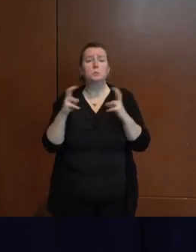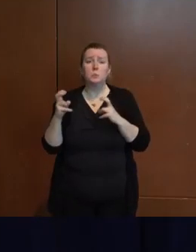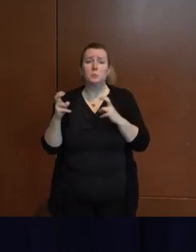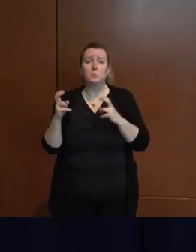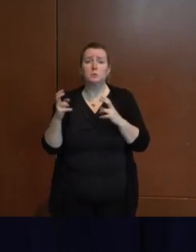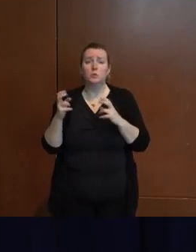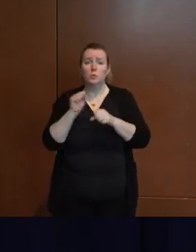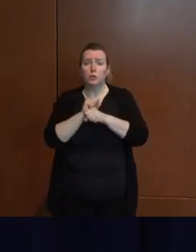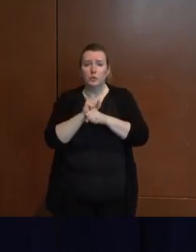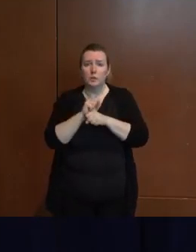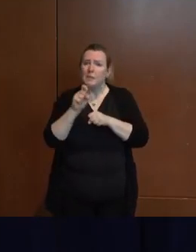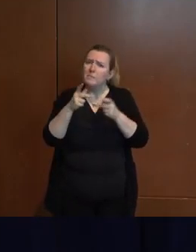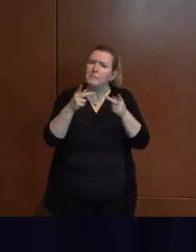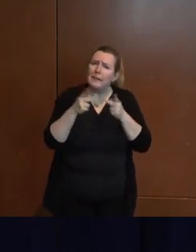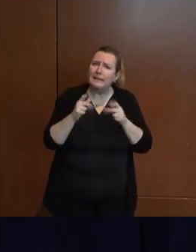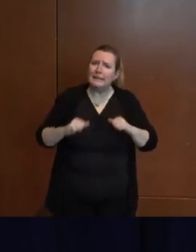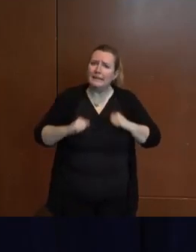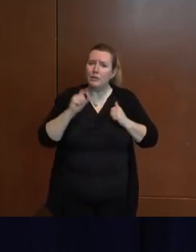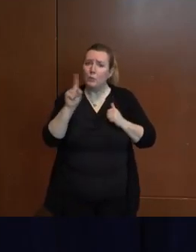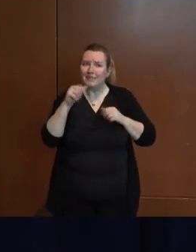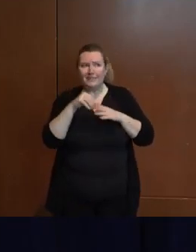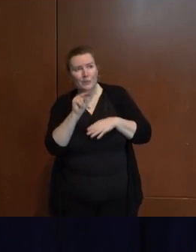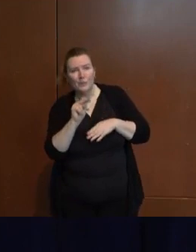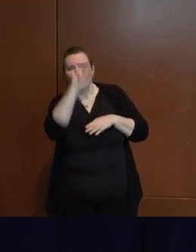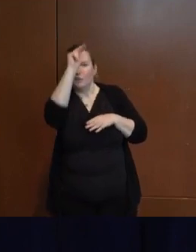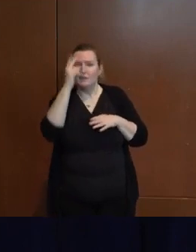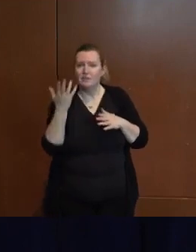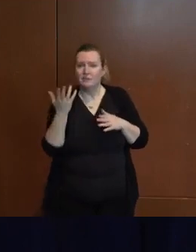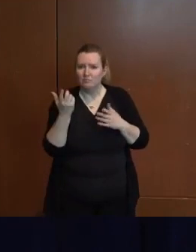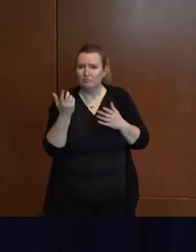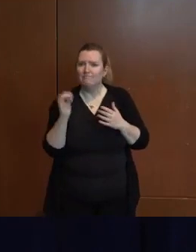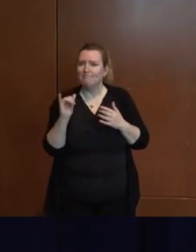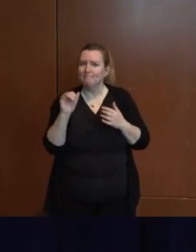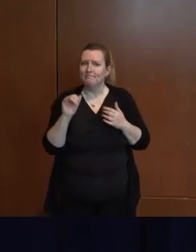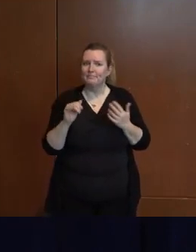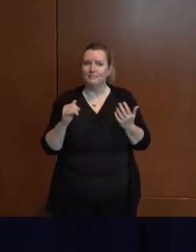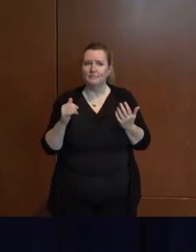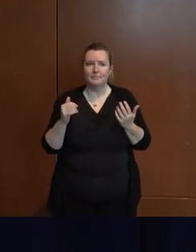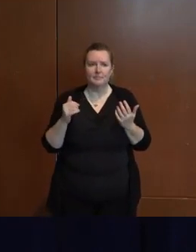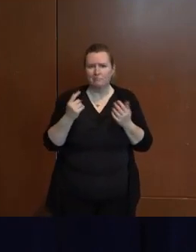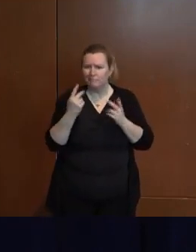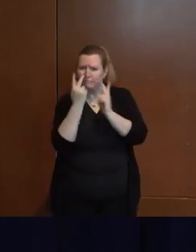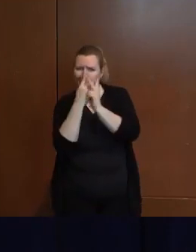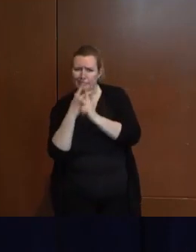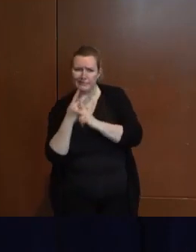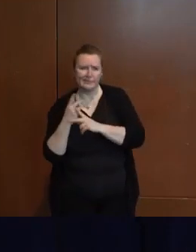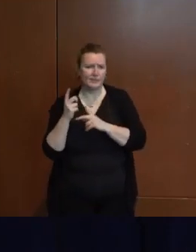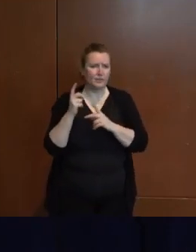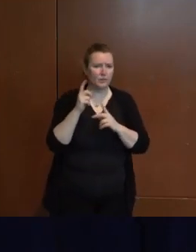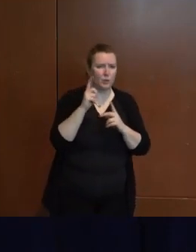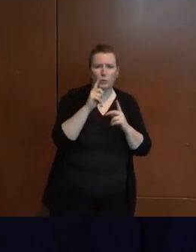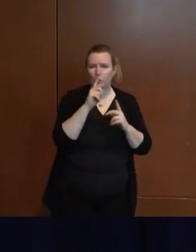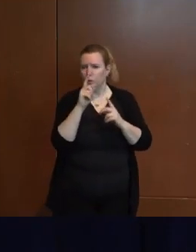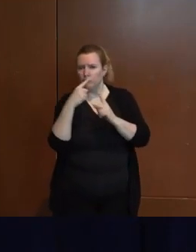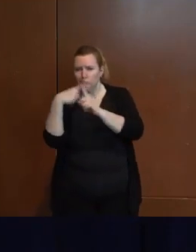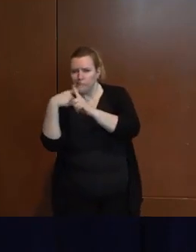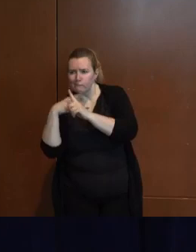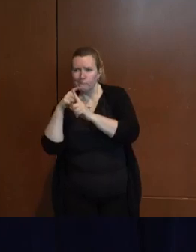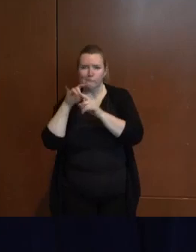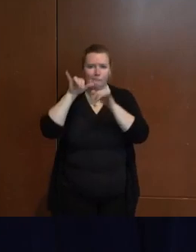working on that to get housing for people that would be coming from the southern part of the state up to the northern part of the